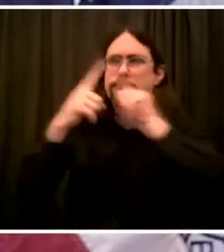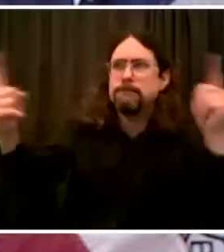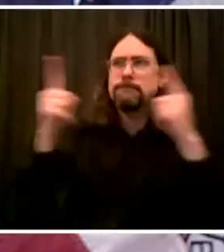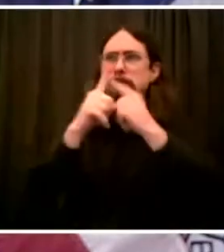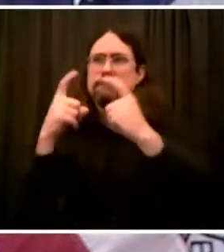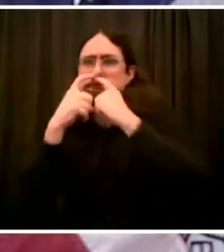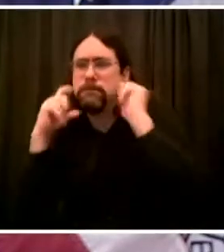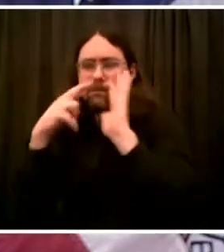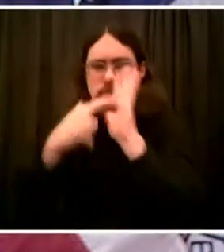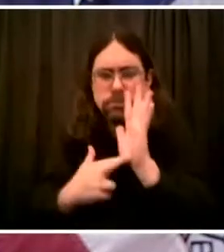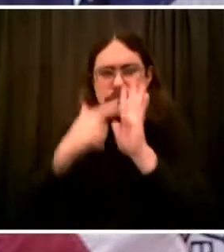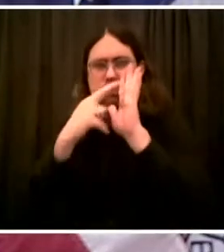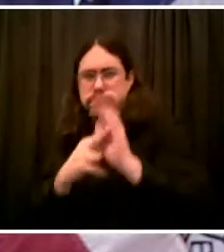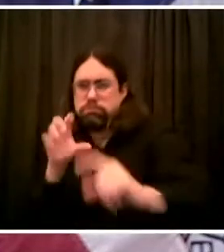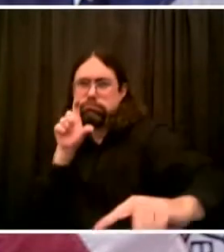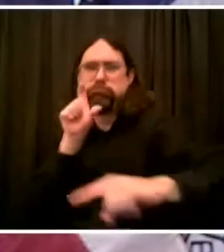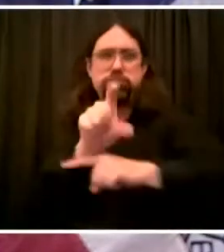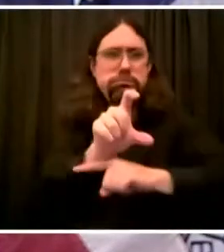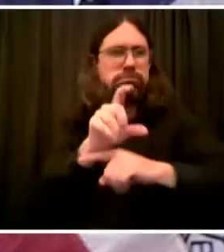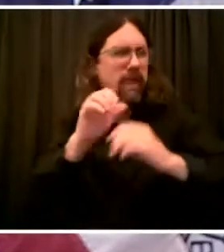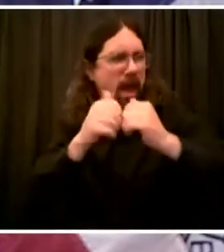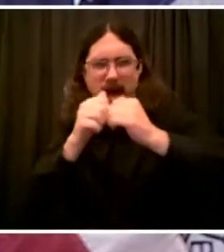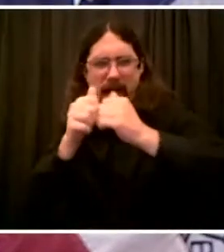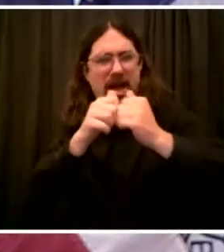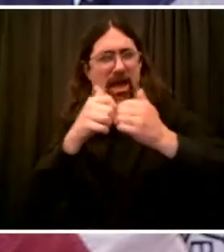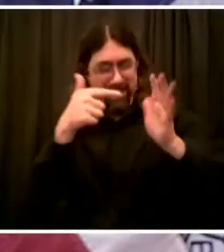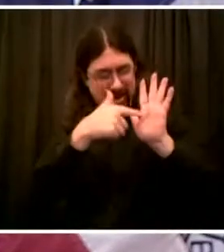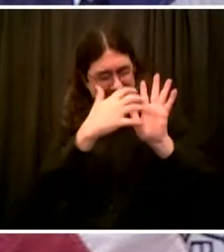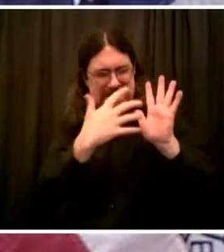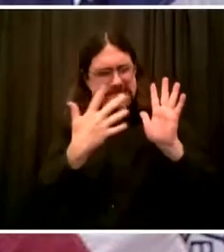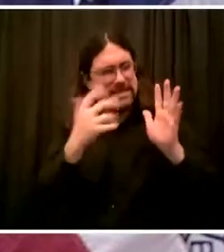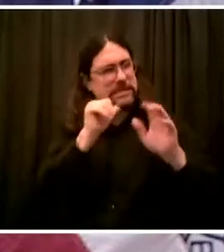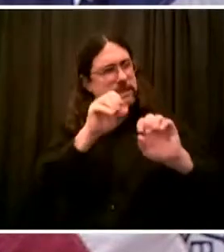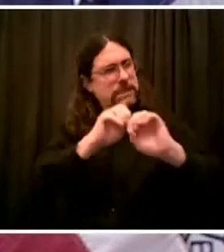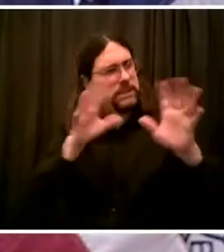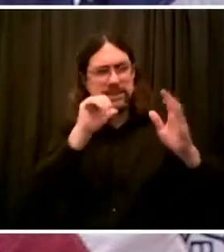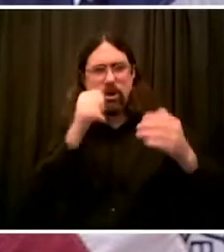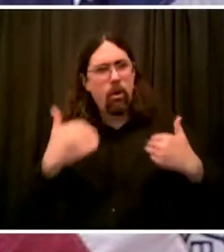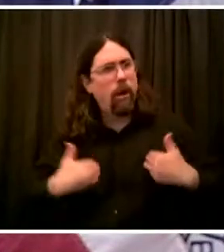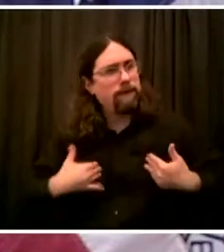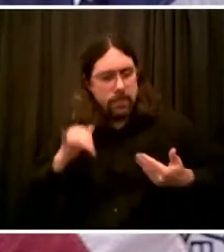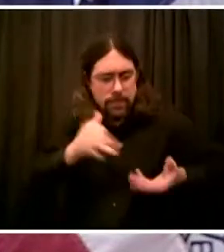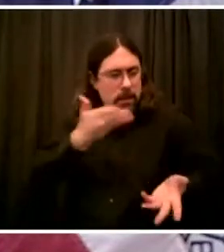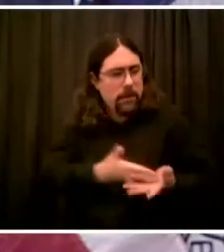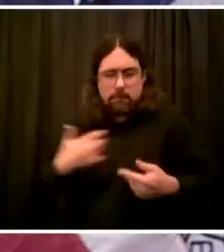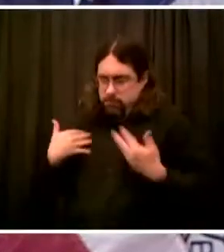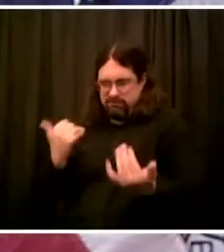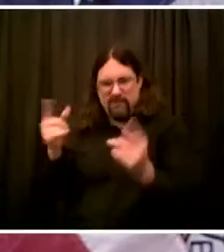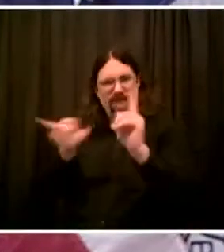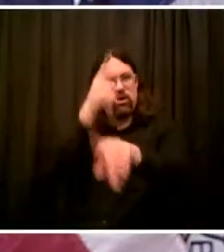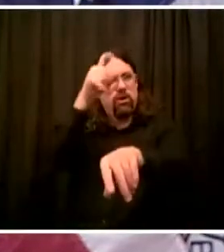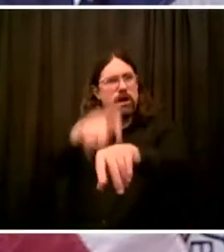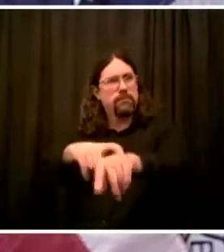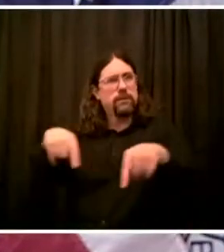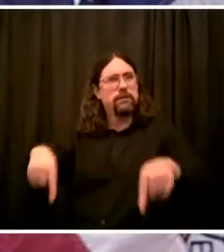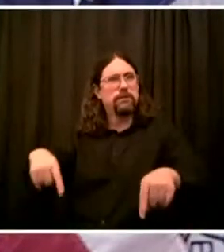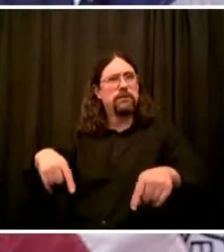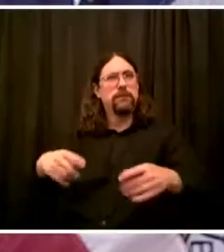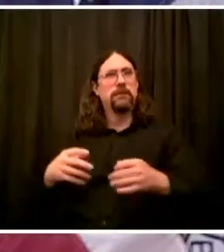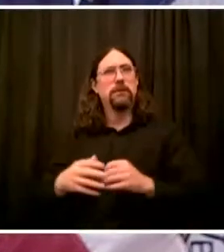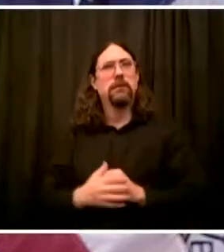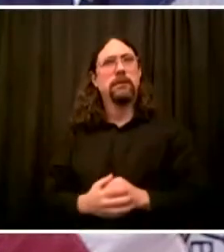our police do versus our civilian employees versus community members, houses of worship, community organizations. We've got to